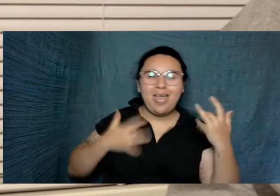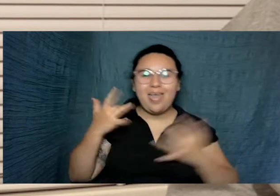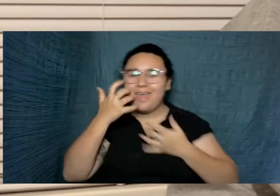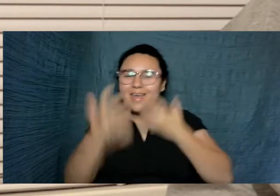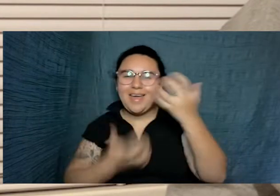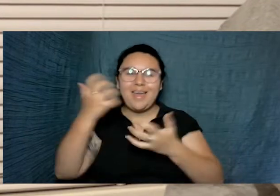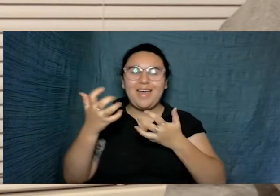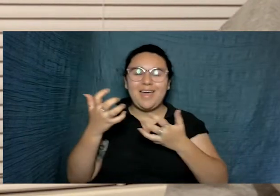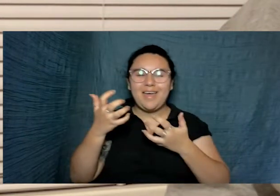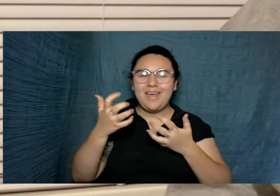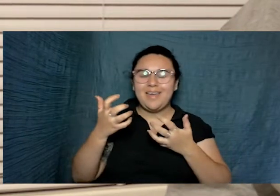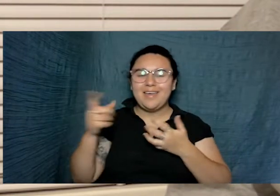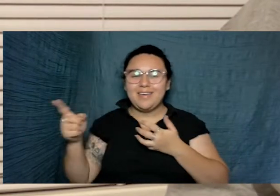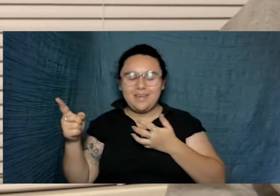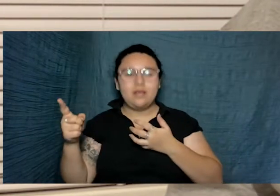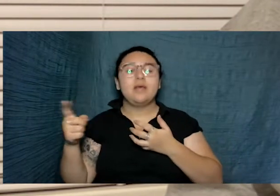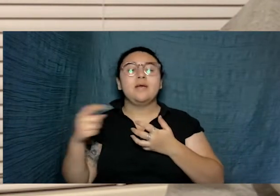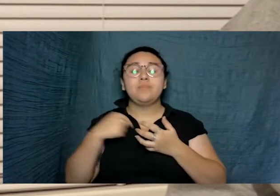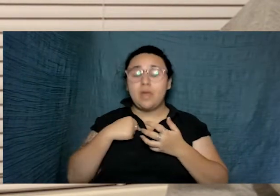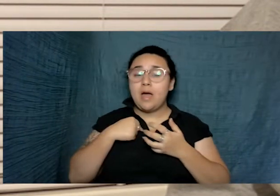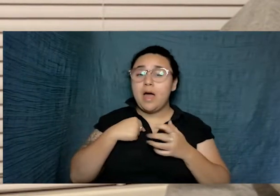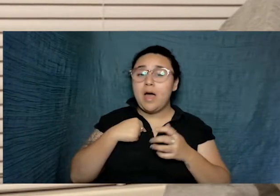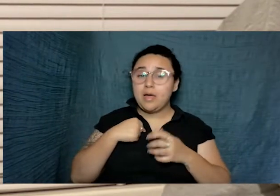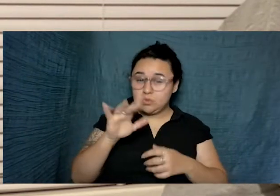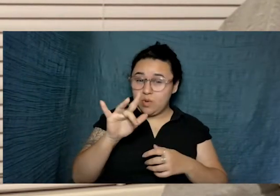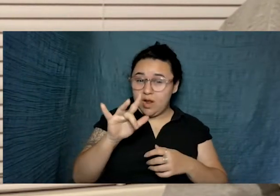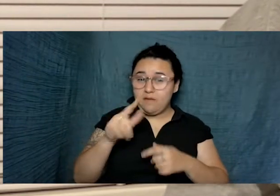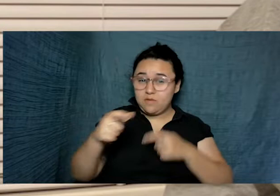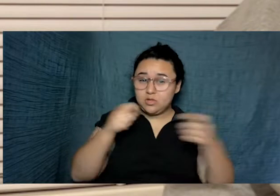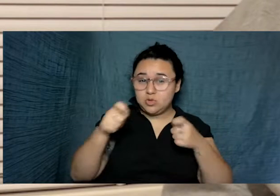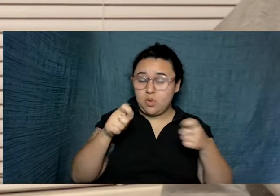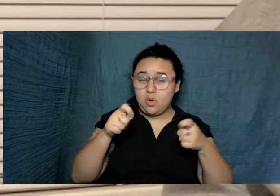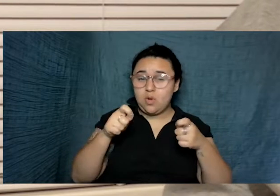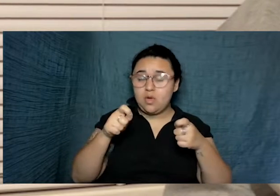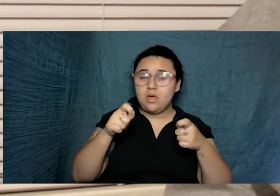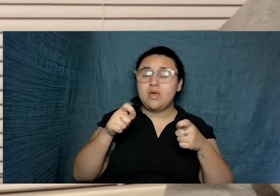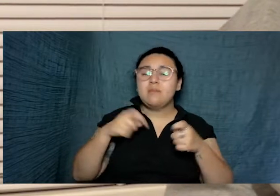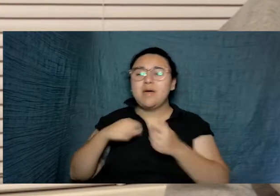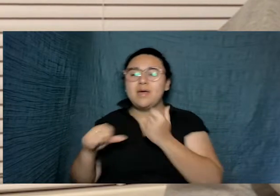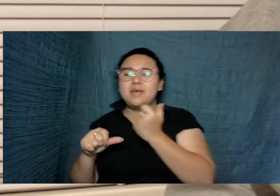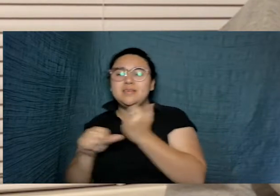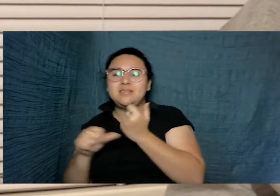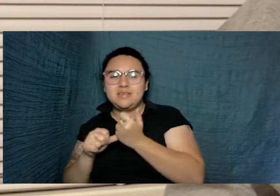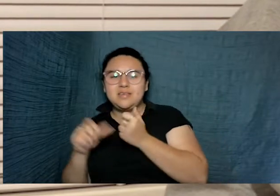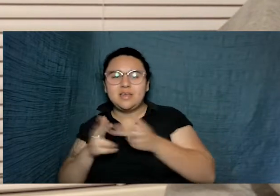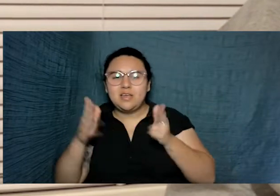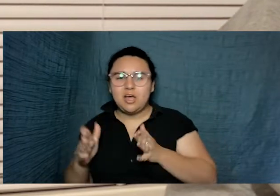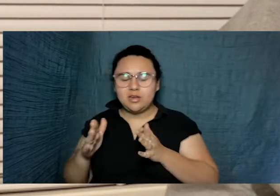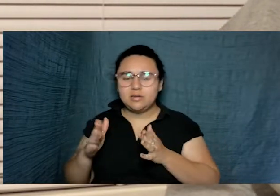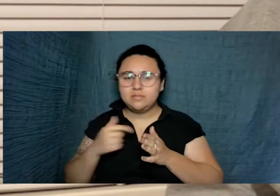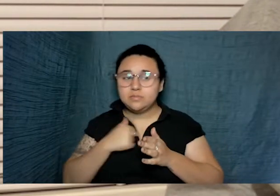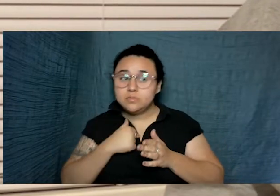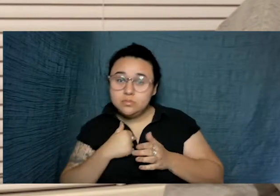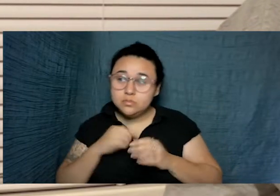war dogs. Passing control of the 25 mic to my assistant gunner, I moved to follow, but hesitated. I was bound